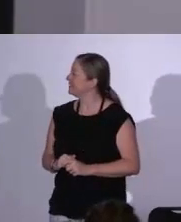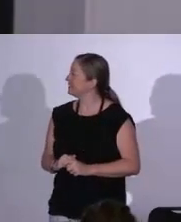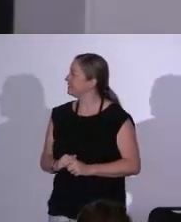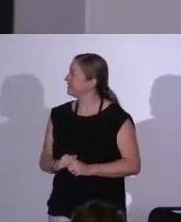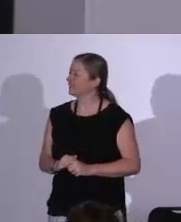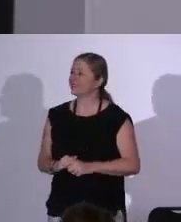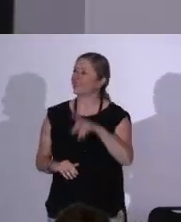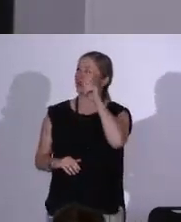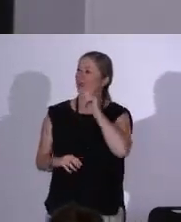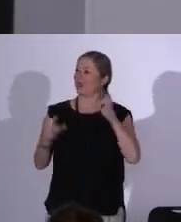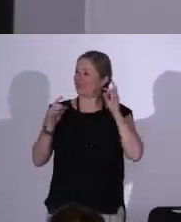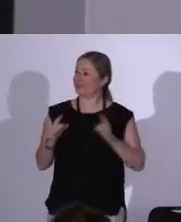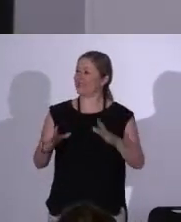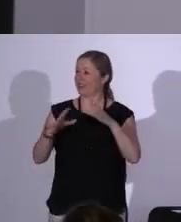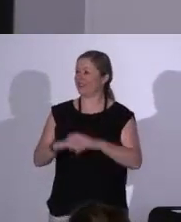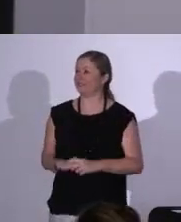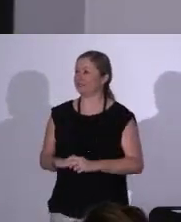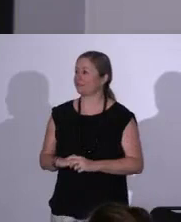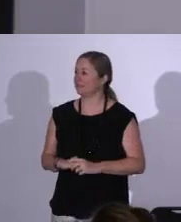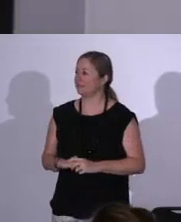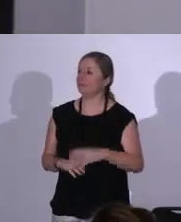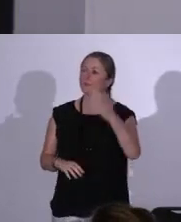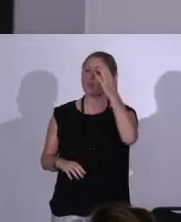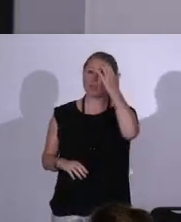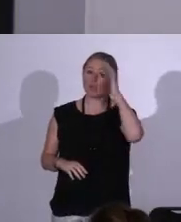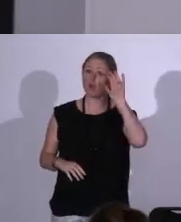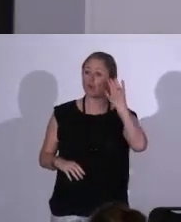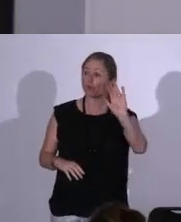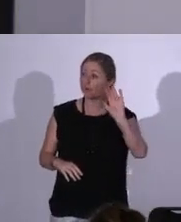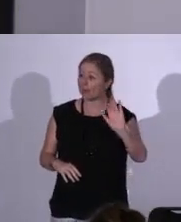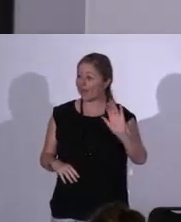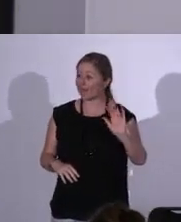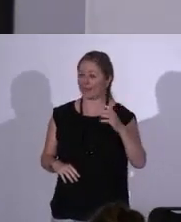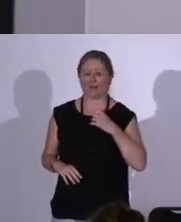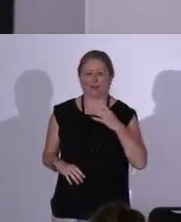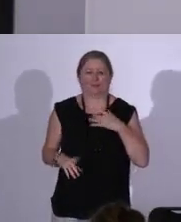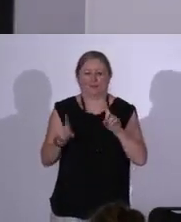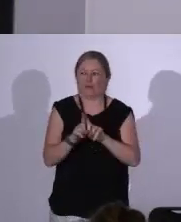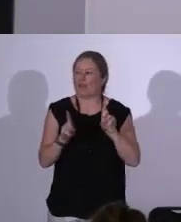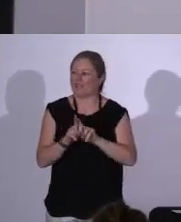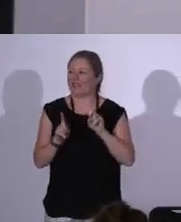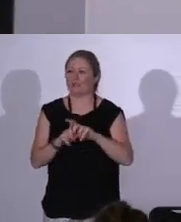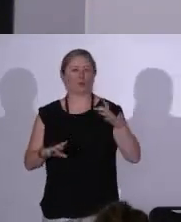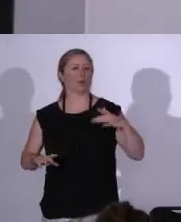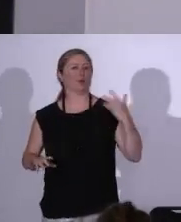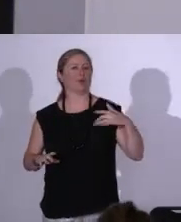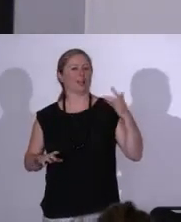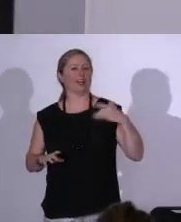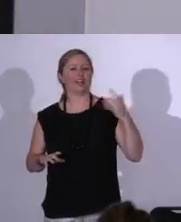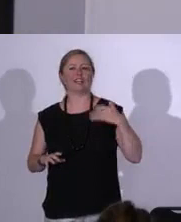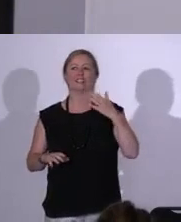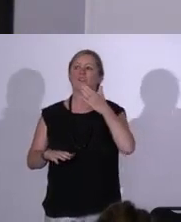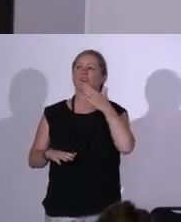So let's get started here. A reminder as much for myself as for anyone else that we are live, thanks to